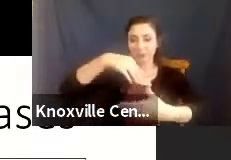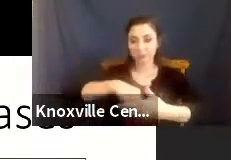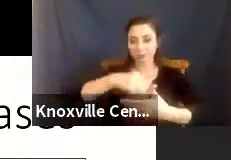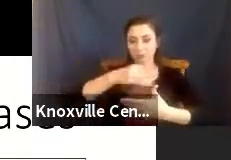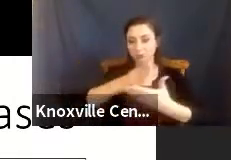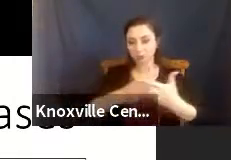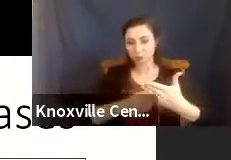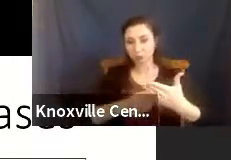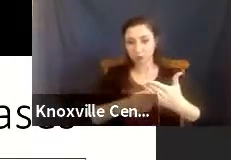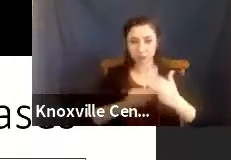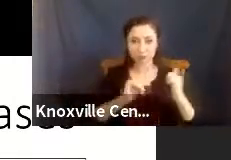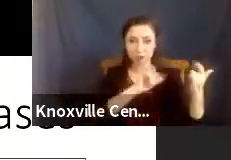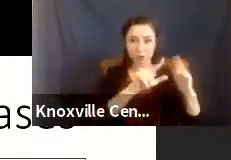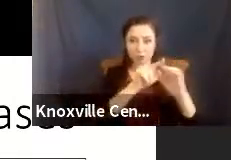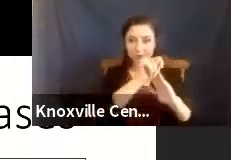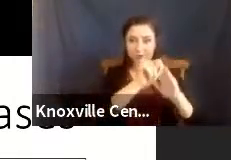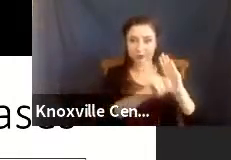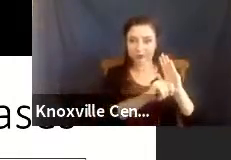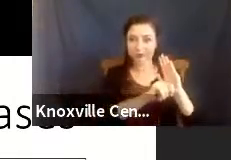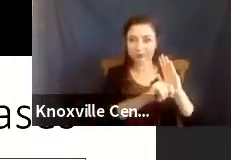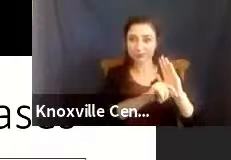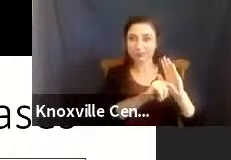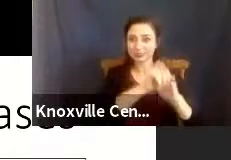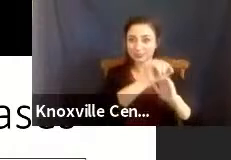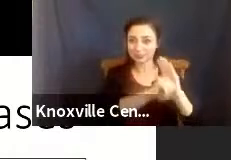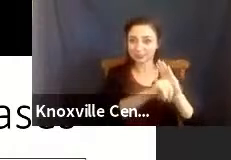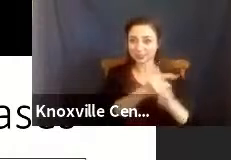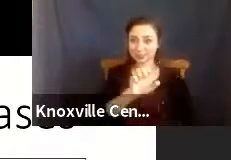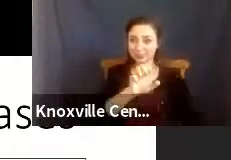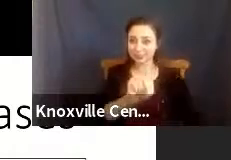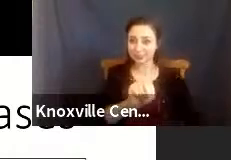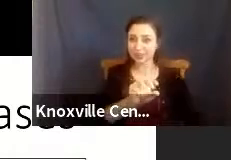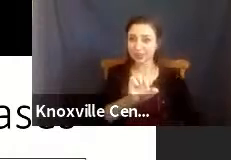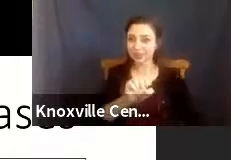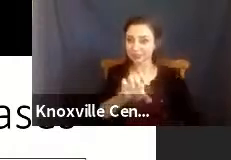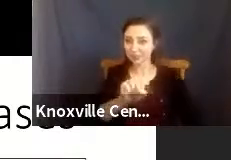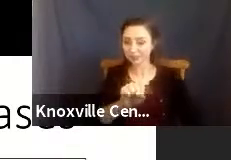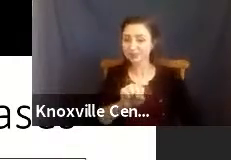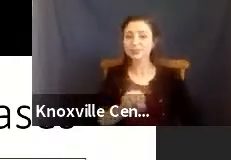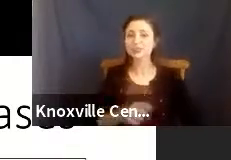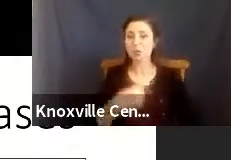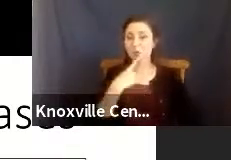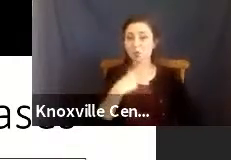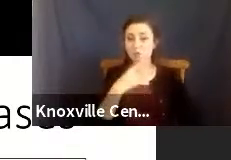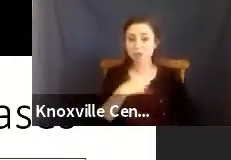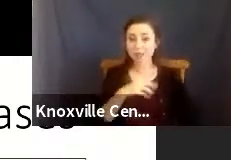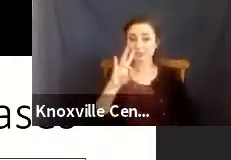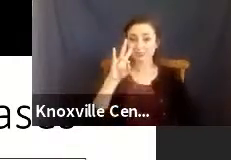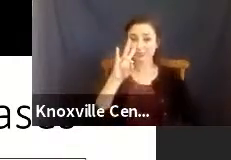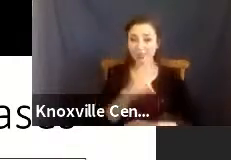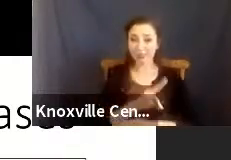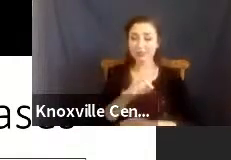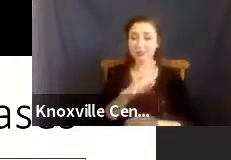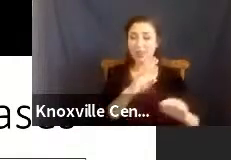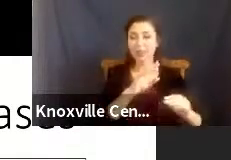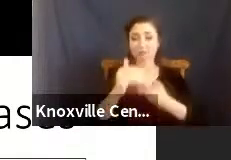cases. And the red dots are a 7-day moving average, and the blue is the actual daily percent of